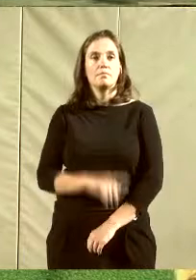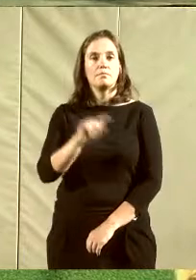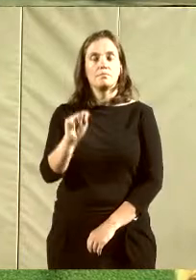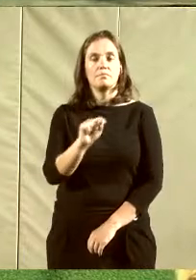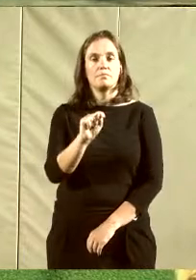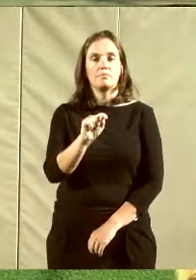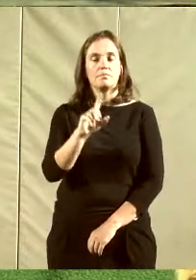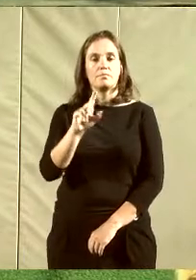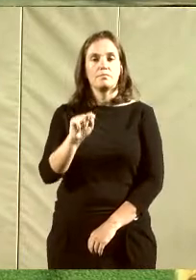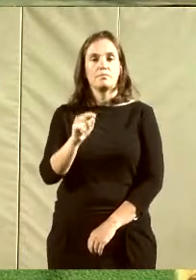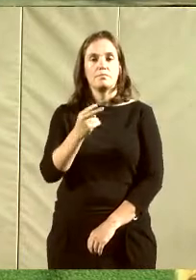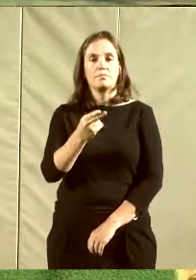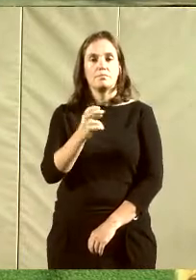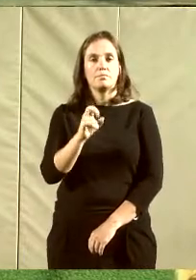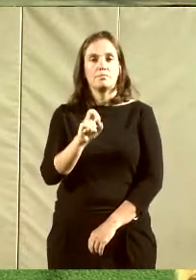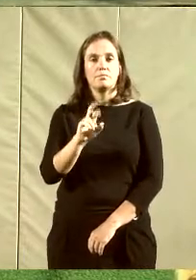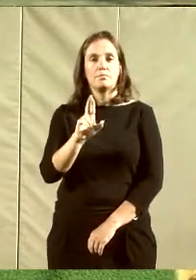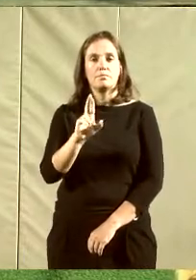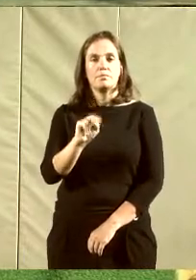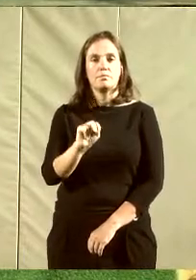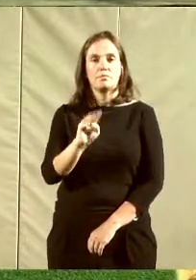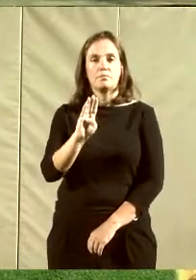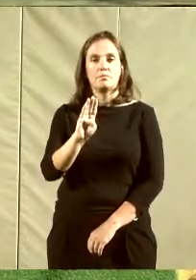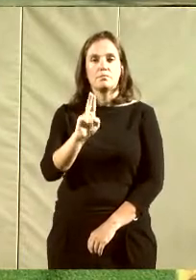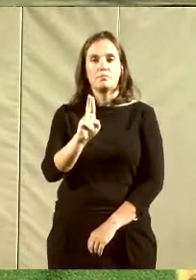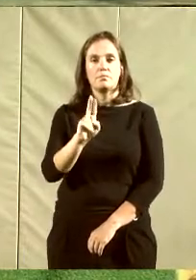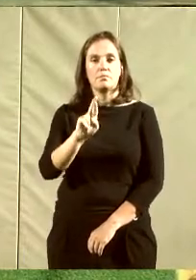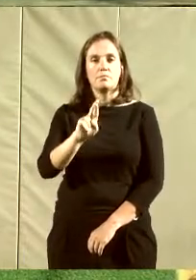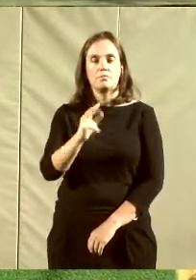Thomas Lynn Thornburg.